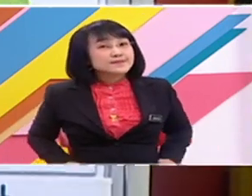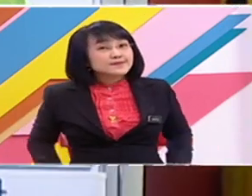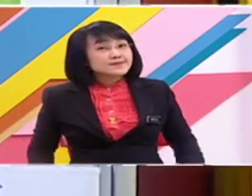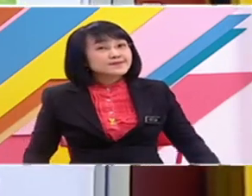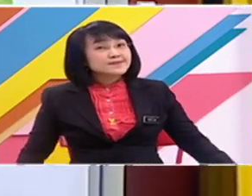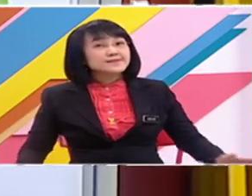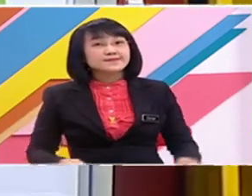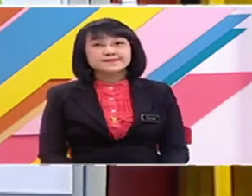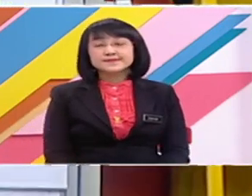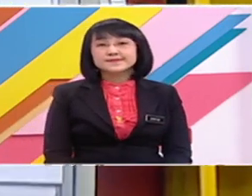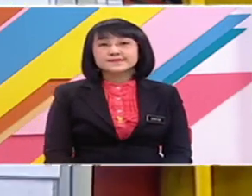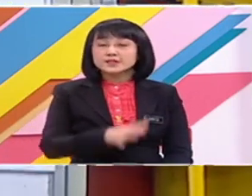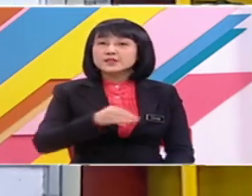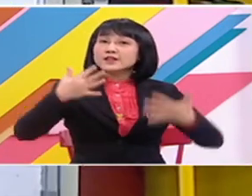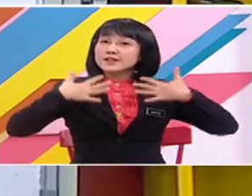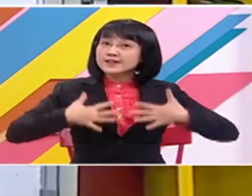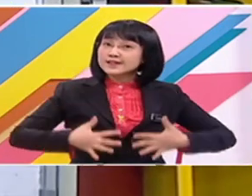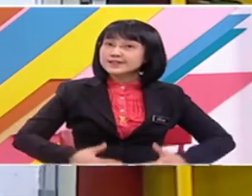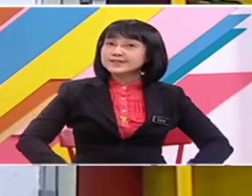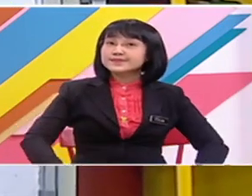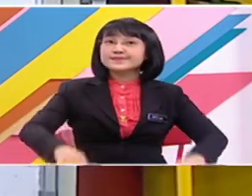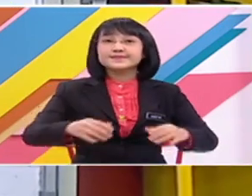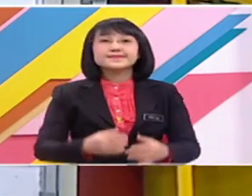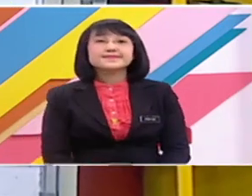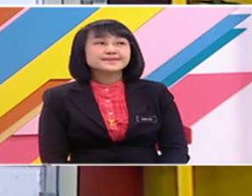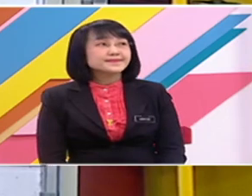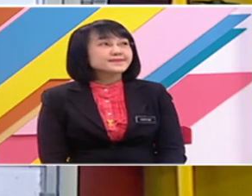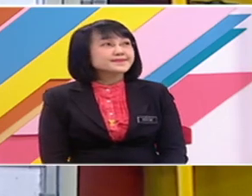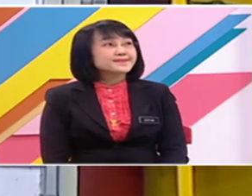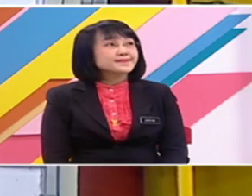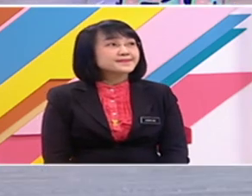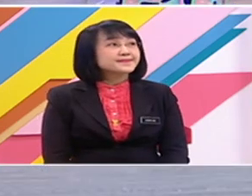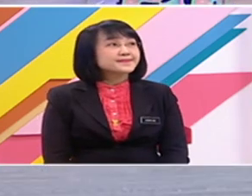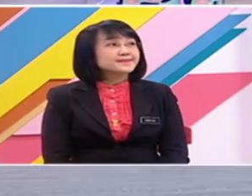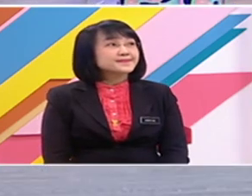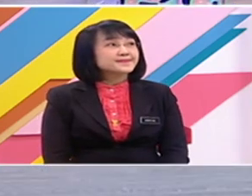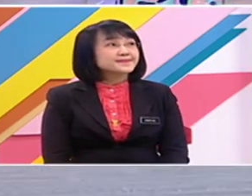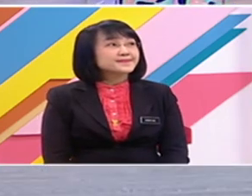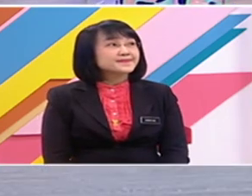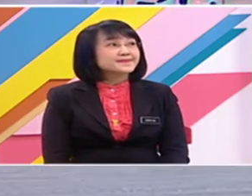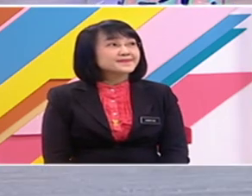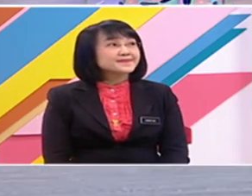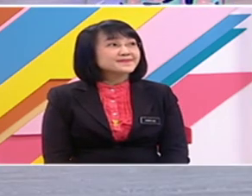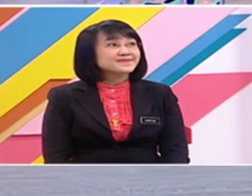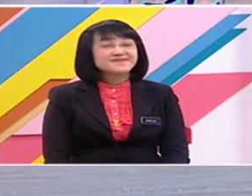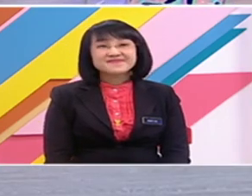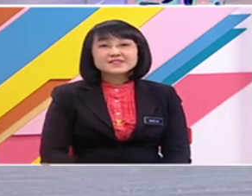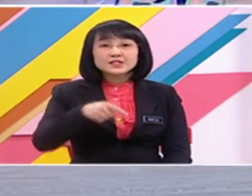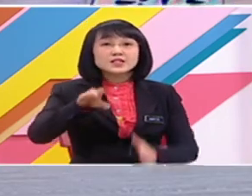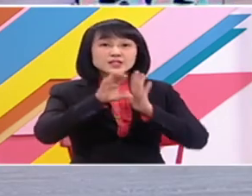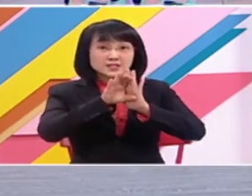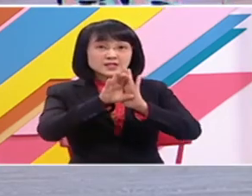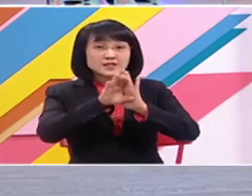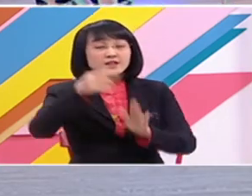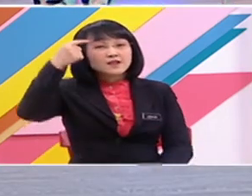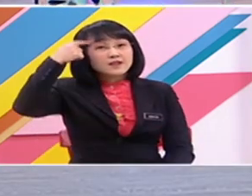skirts, and dress. Okay, teacher, we didn't take an example just now. Yeah. Can I show an example of a